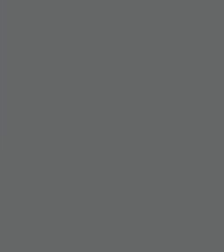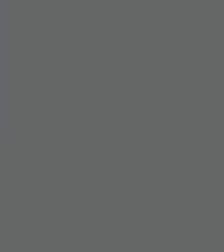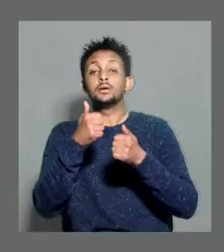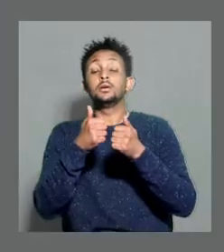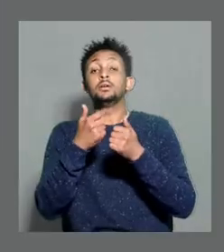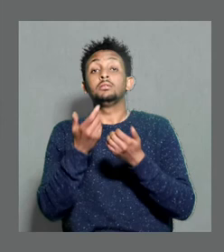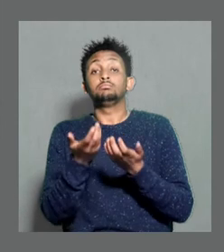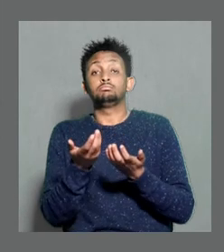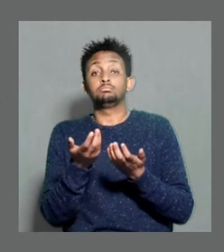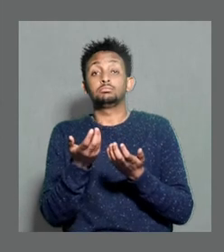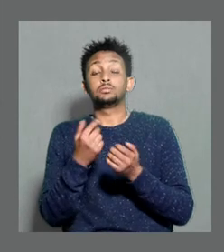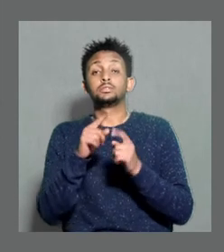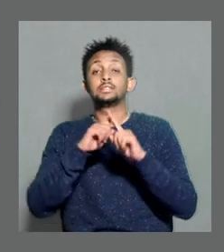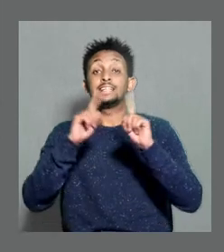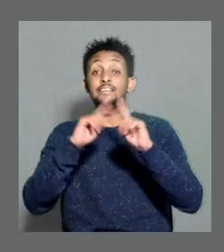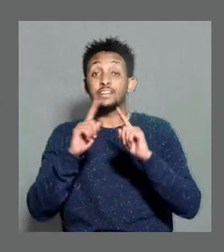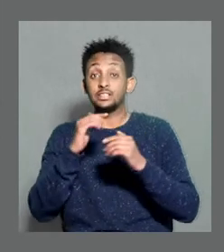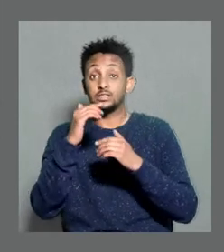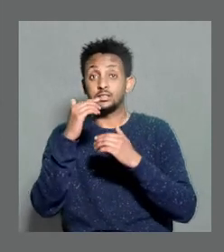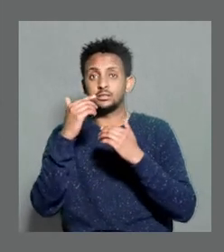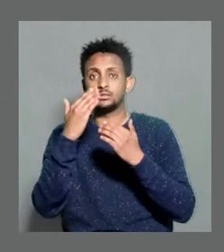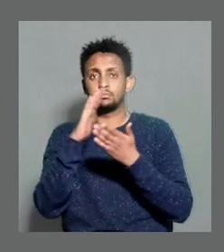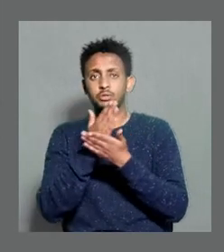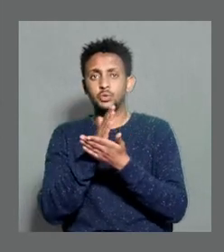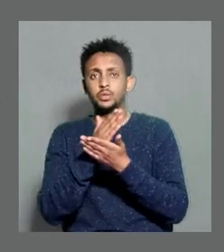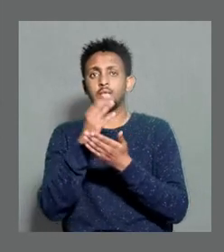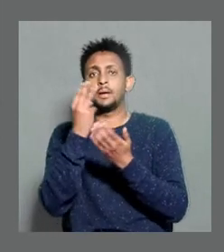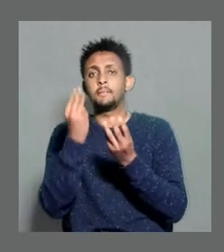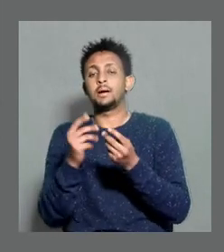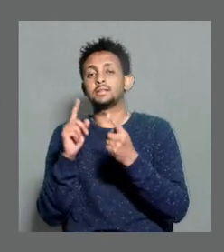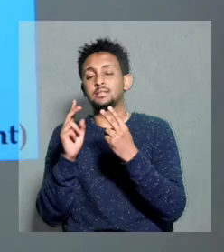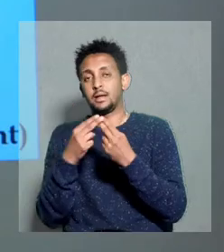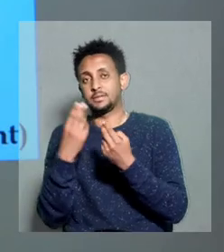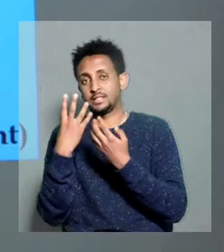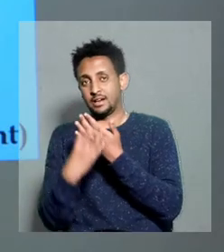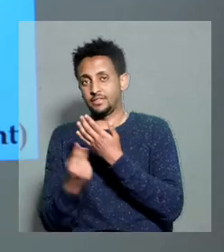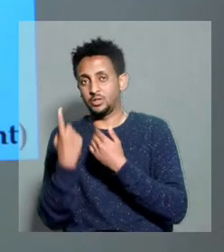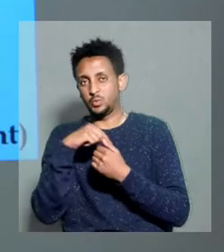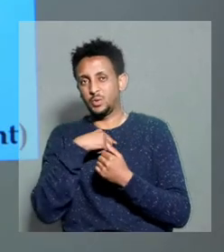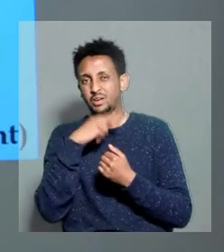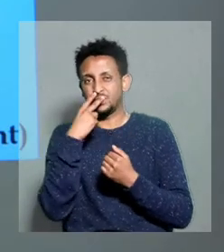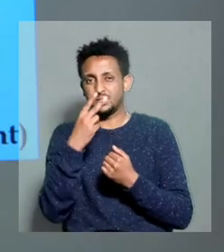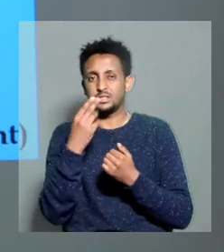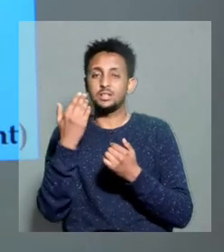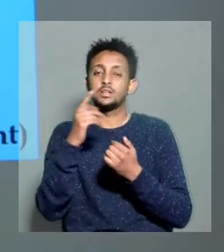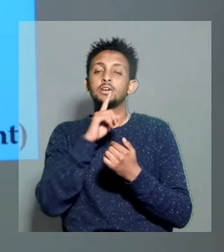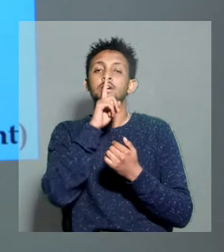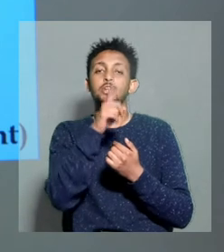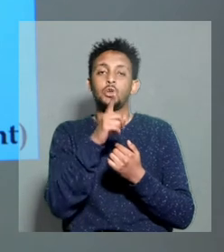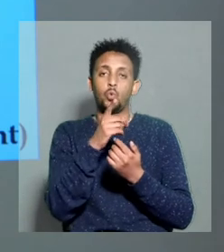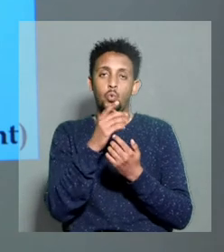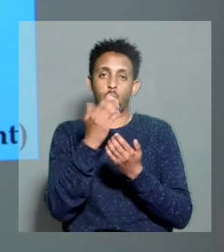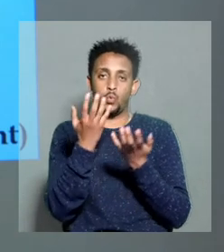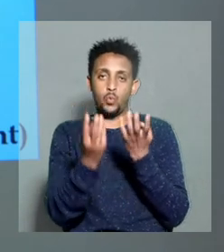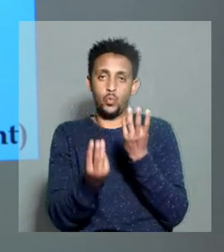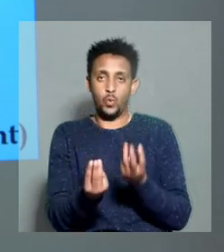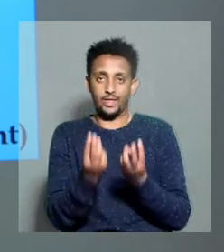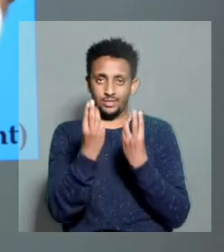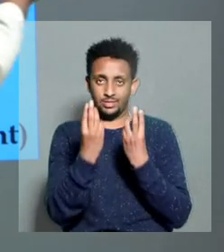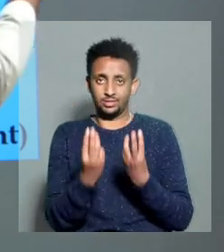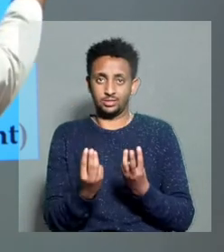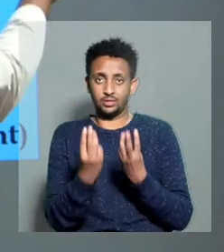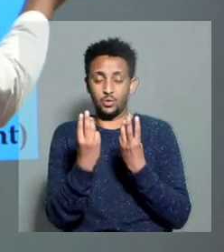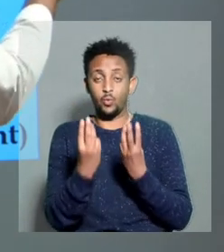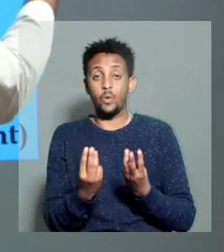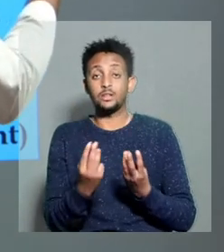actually the difference between mass times gravity. Previously we have said that this is real weight. Mass times gravity in air is